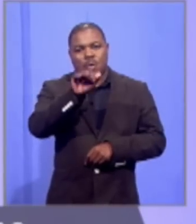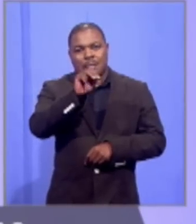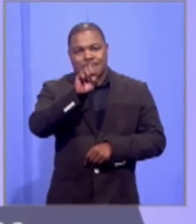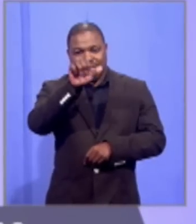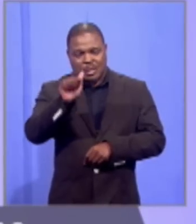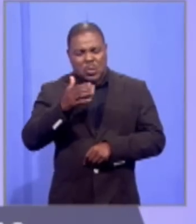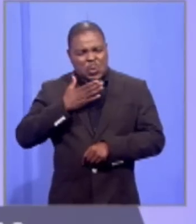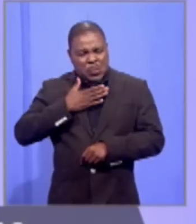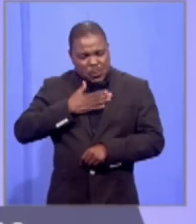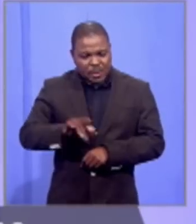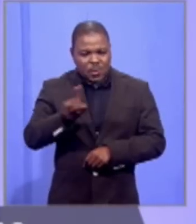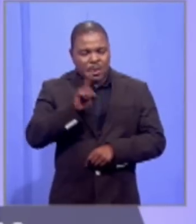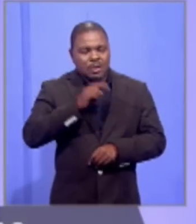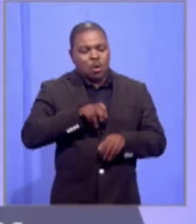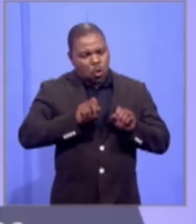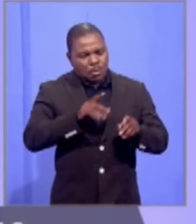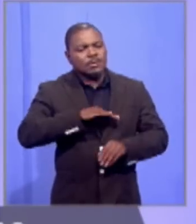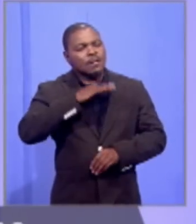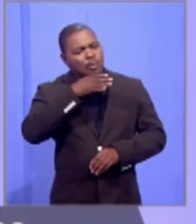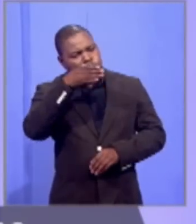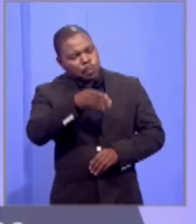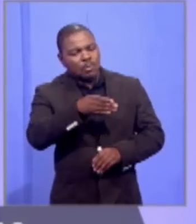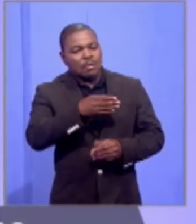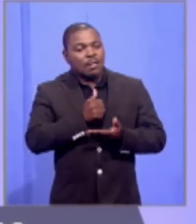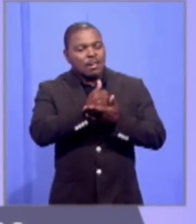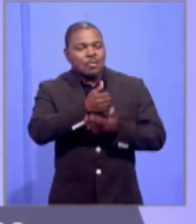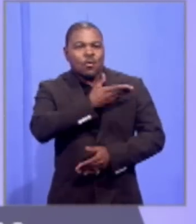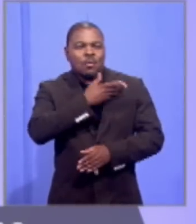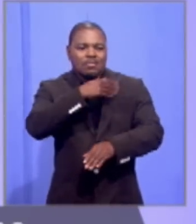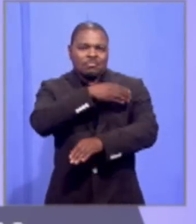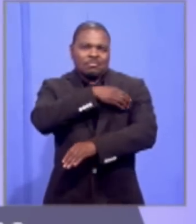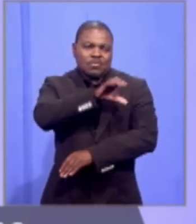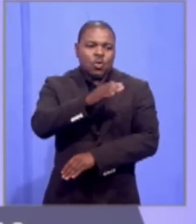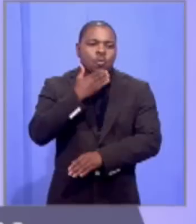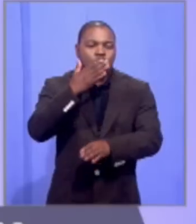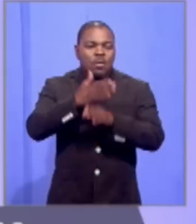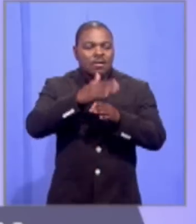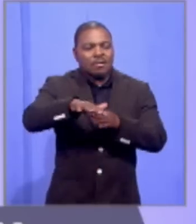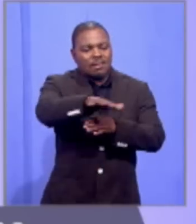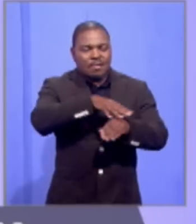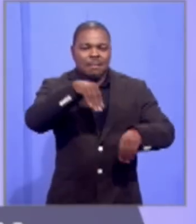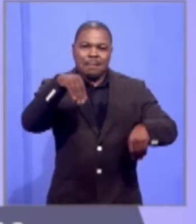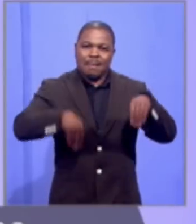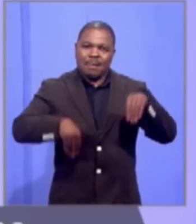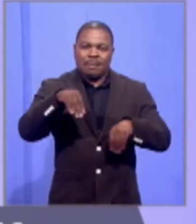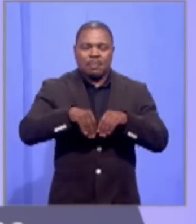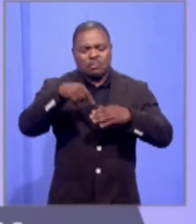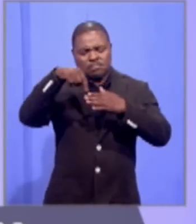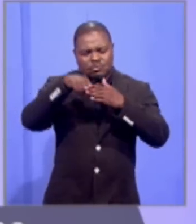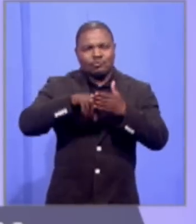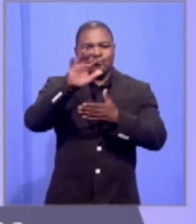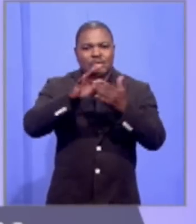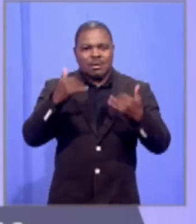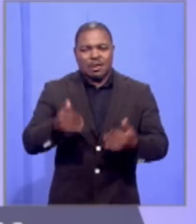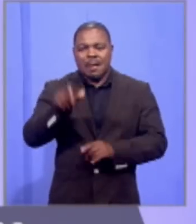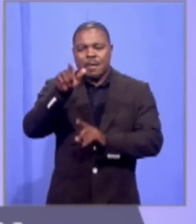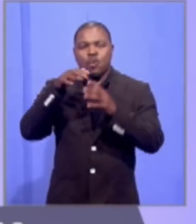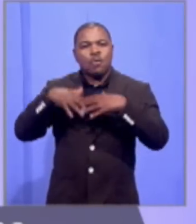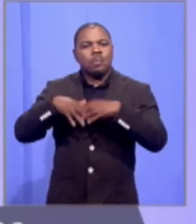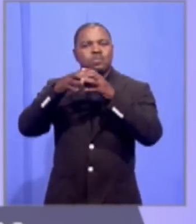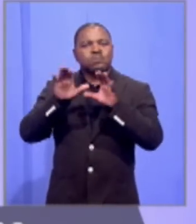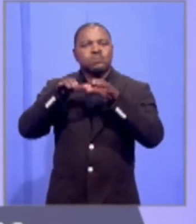phegelela gore go be le menyetla yeo e lekanego kudu go matlafatšeng basadi bao ba lego ka lekaleng la tša moepo go kwa tše ka gona ba re na le mohlami gape